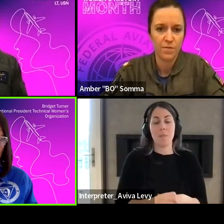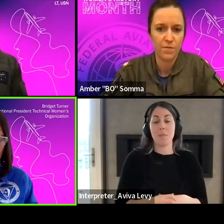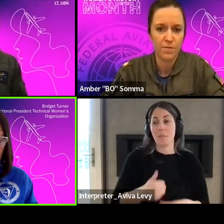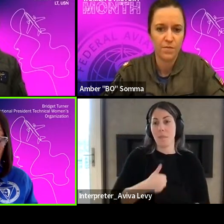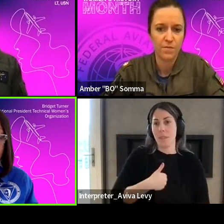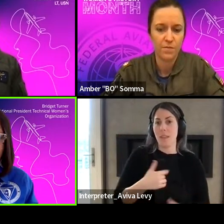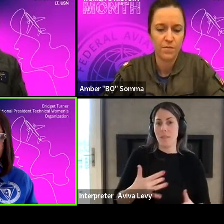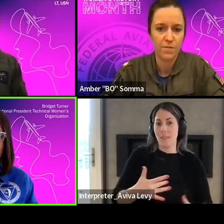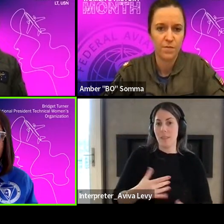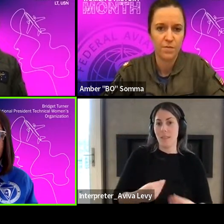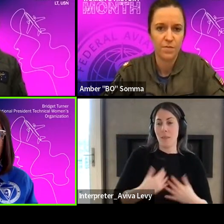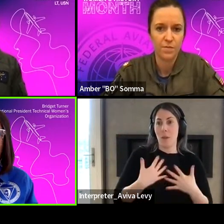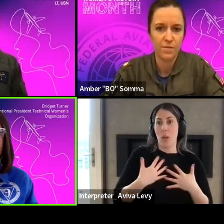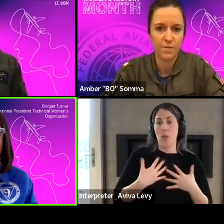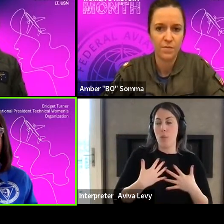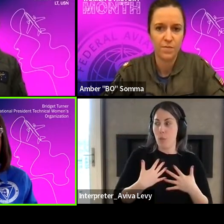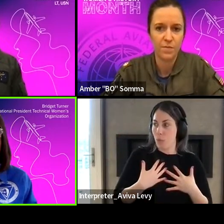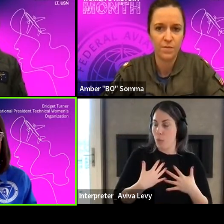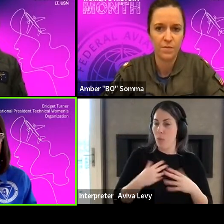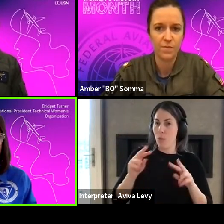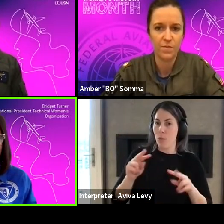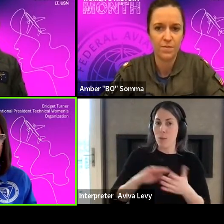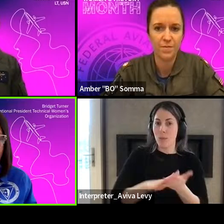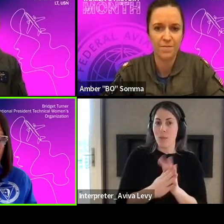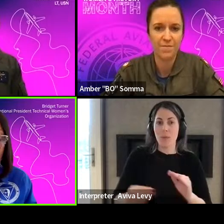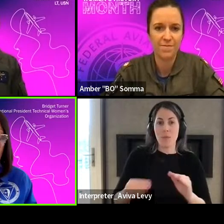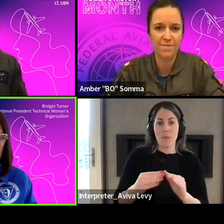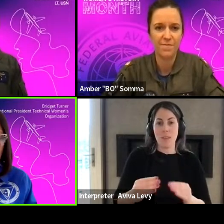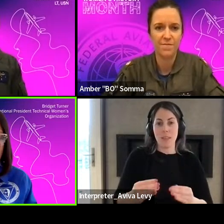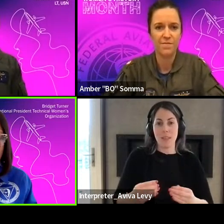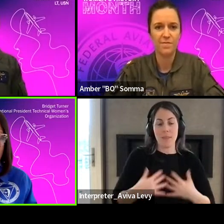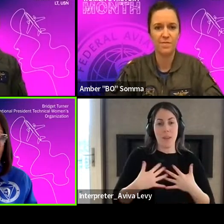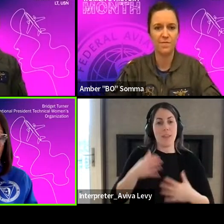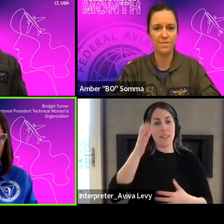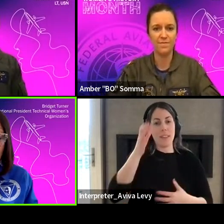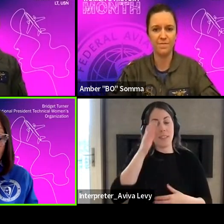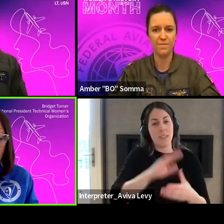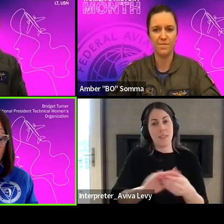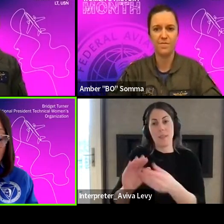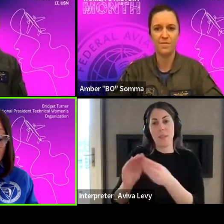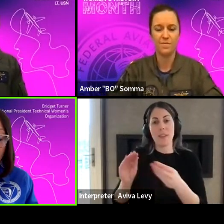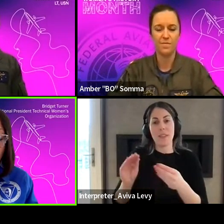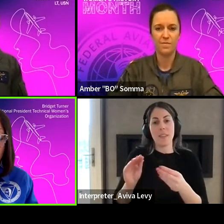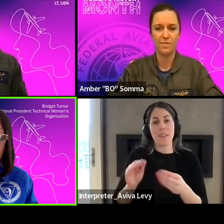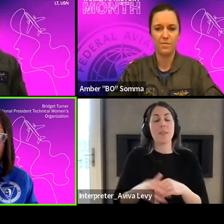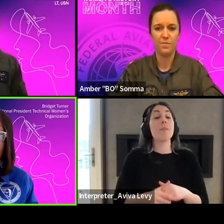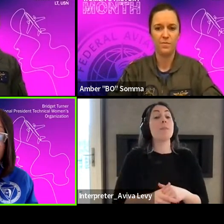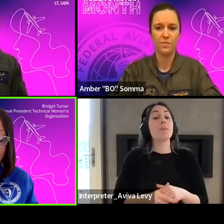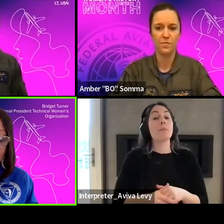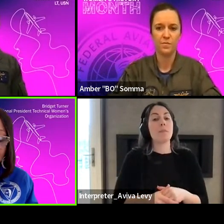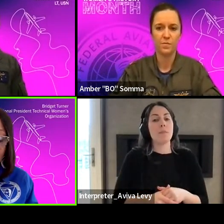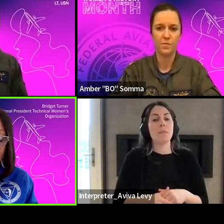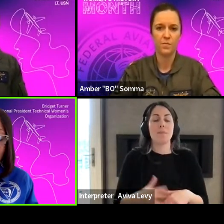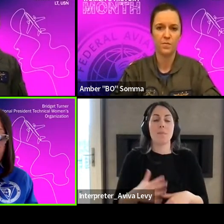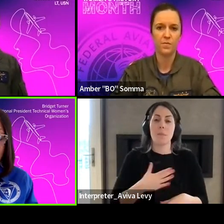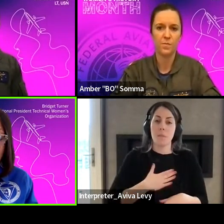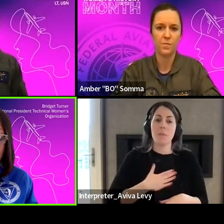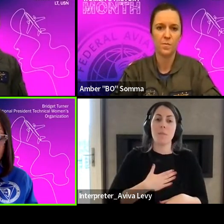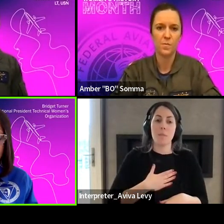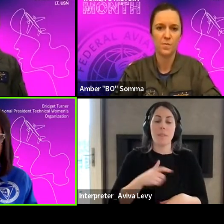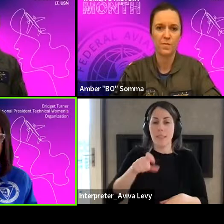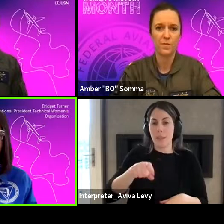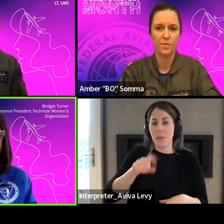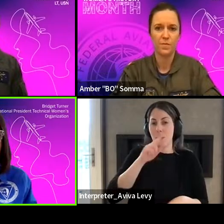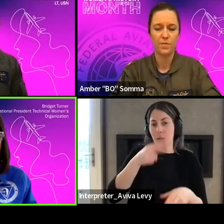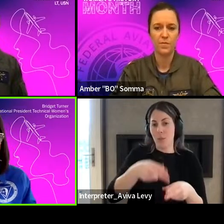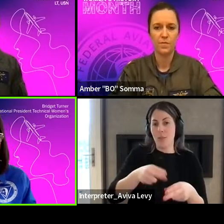and look forward to being more inspired and hearing the stories. So as we wrap up, I will be remiss if I not mention